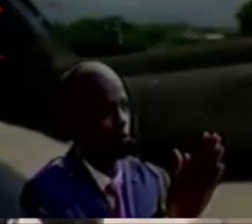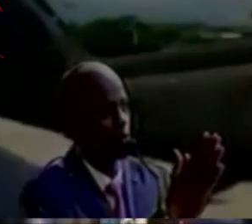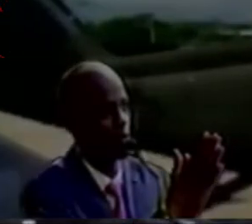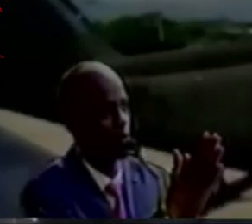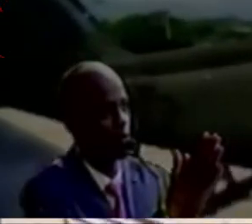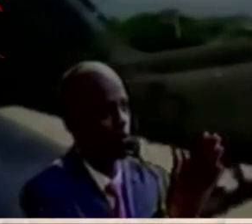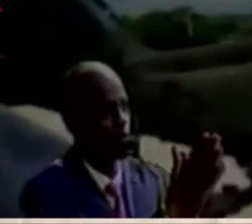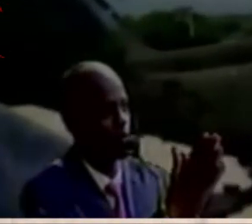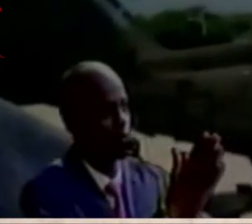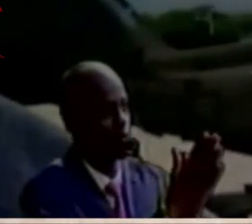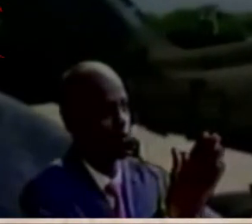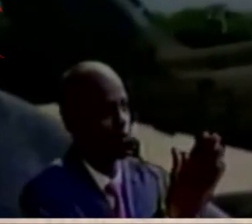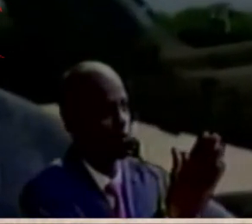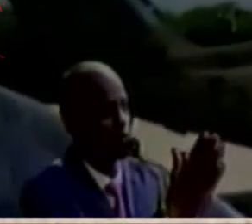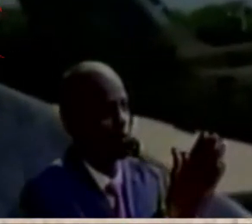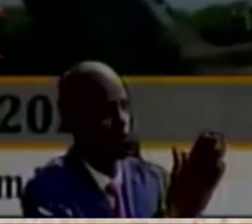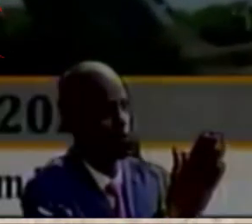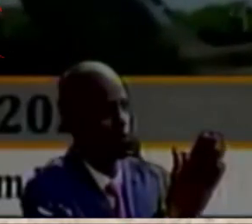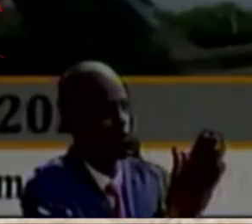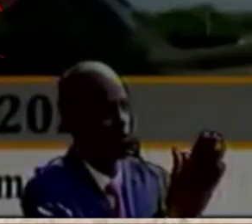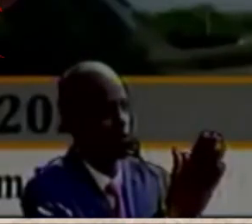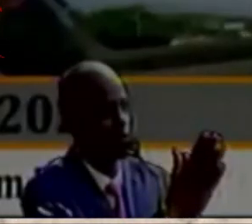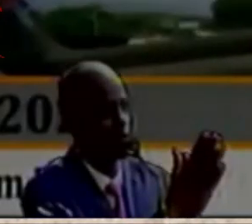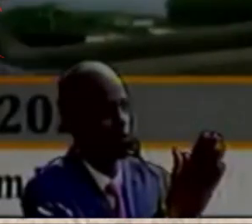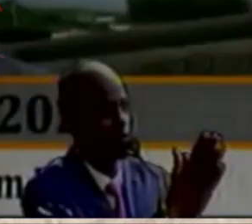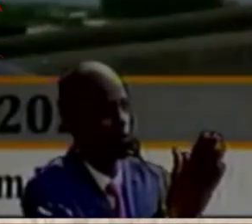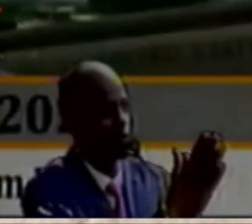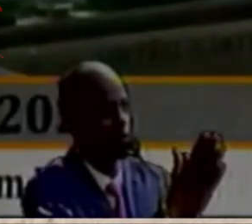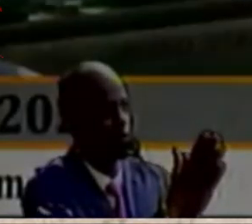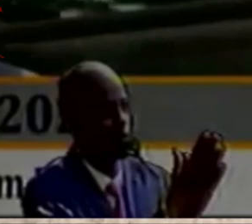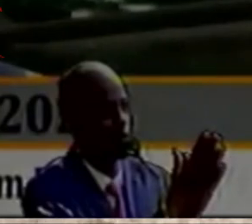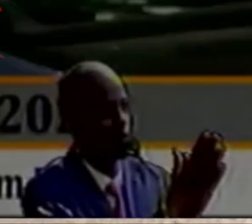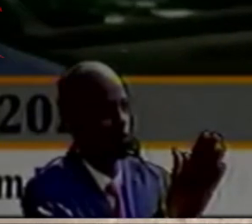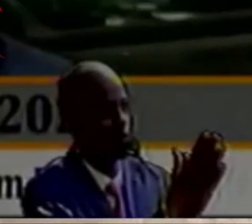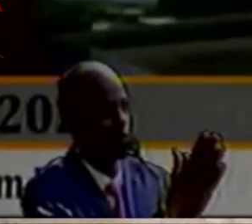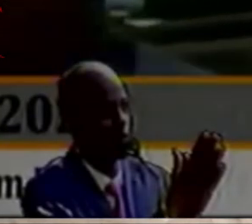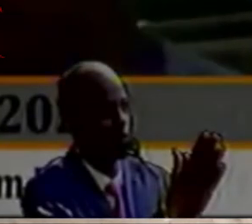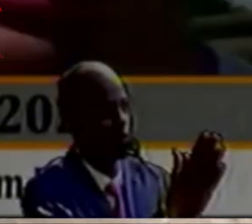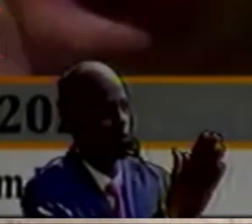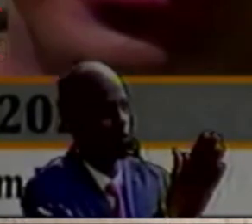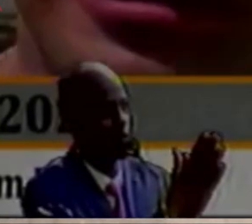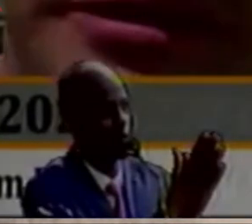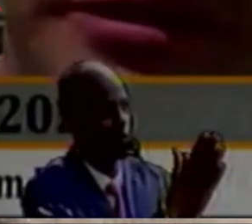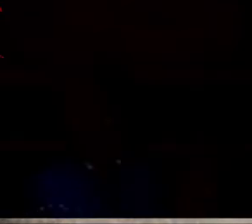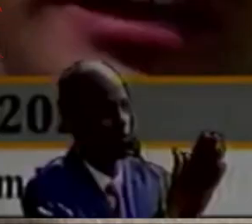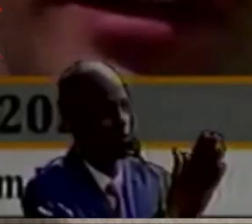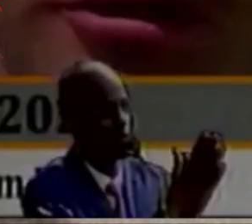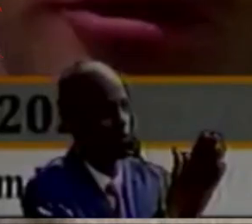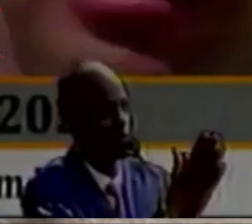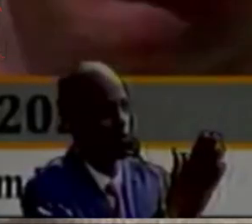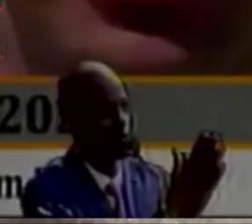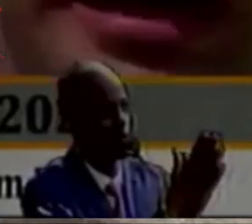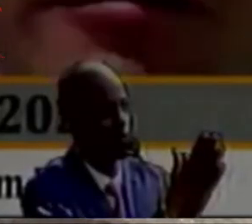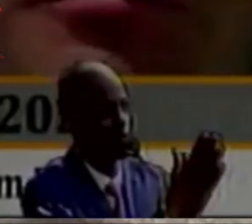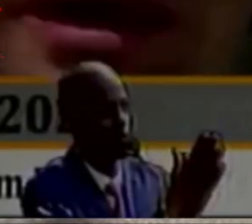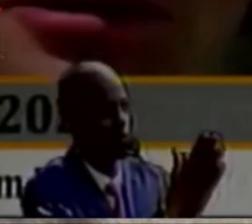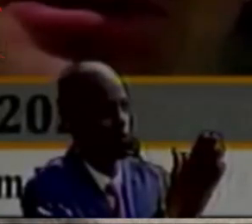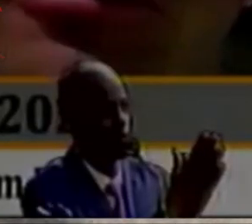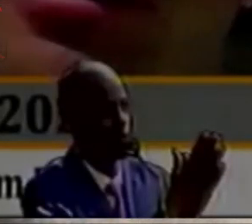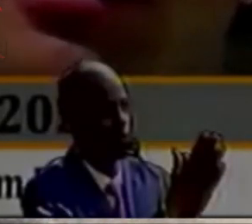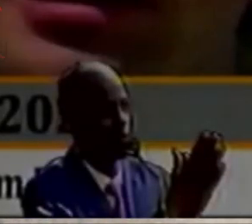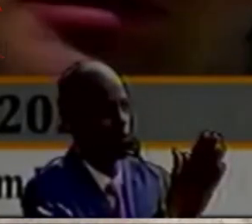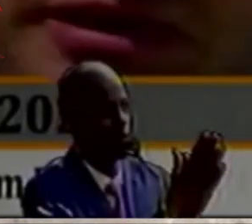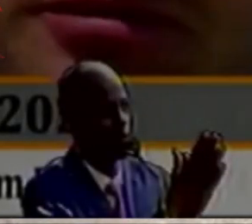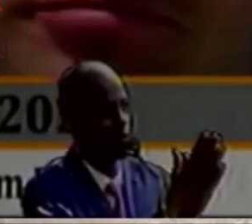can you say when you arrive in Haiti? Just that, so far actually, the experience I've had with the people that I've met